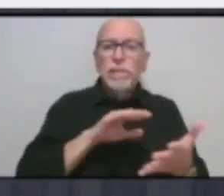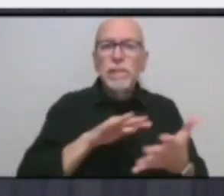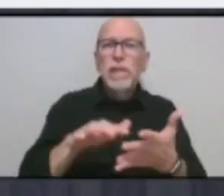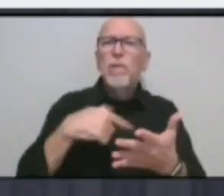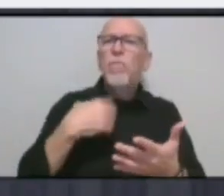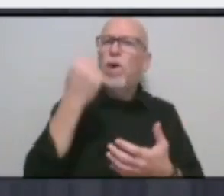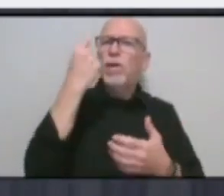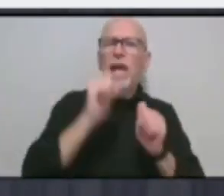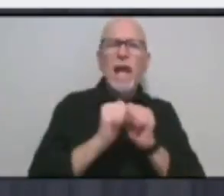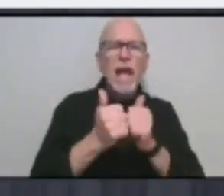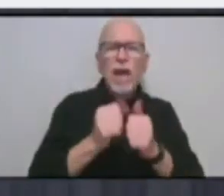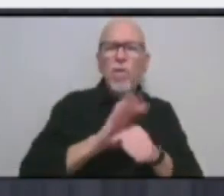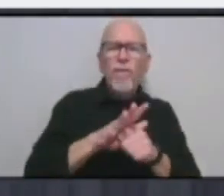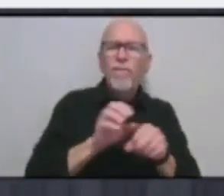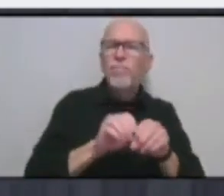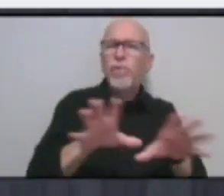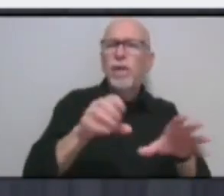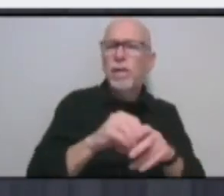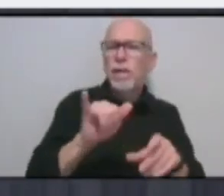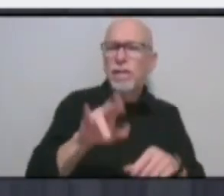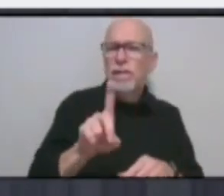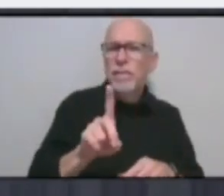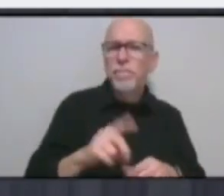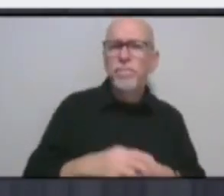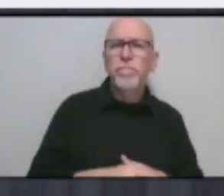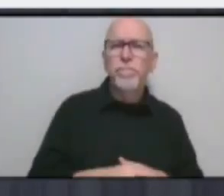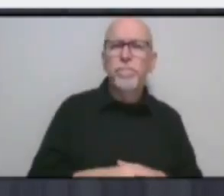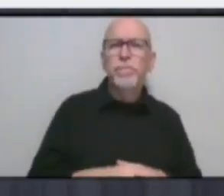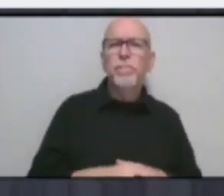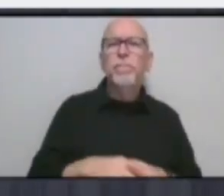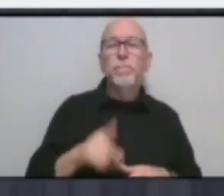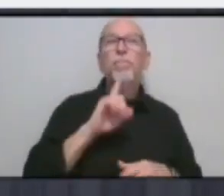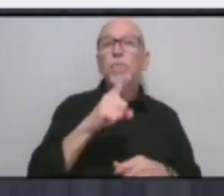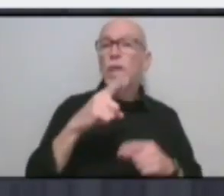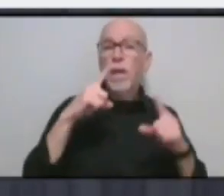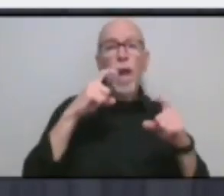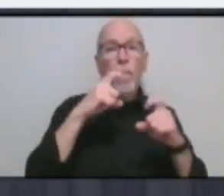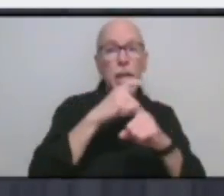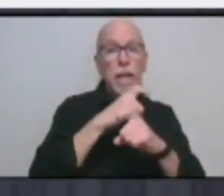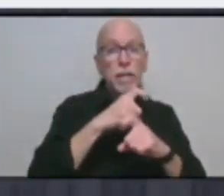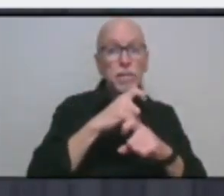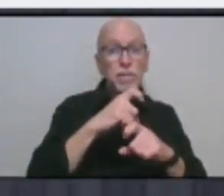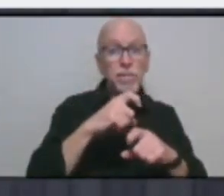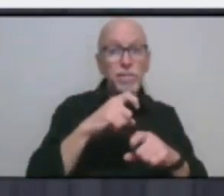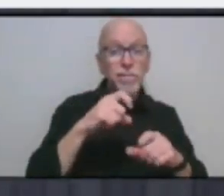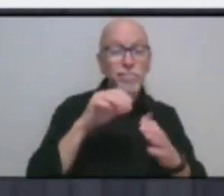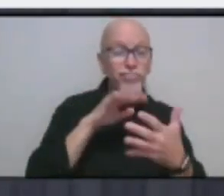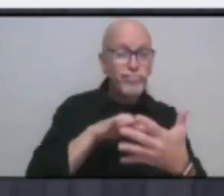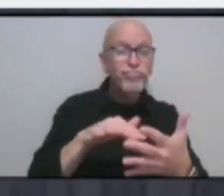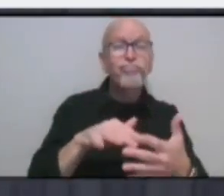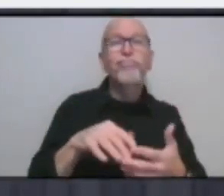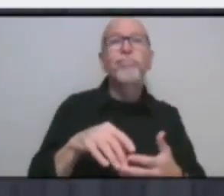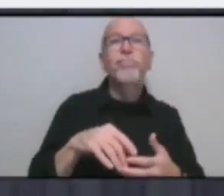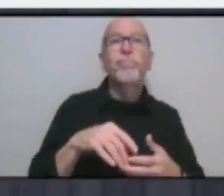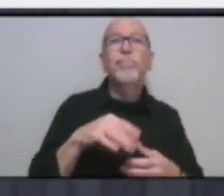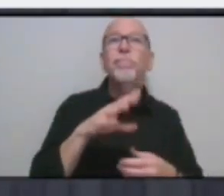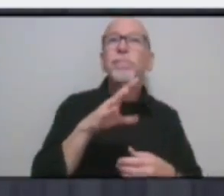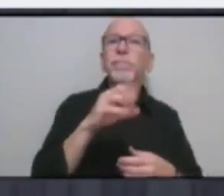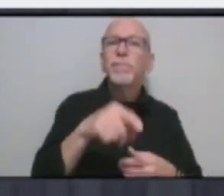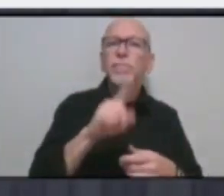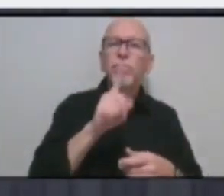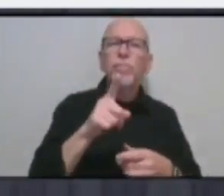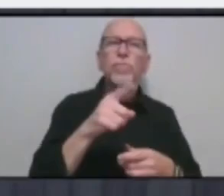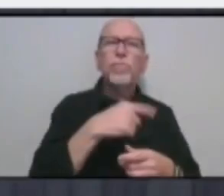of COVID-19 in Indiana. It's been a really complex operation that has highlighted the ability of Hoosiers